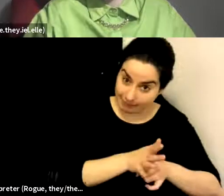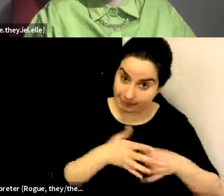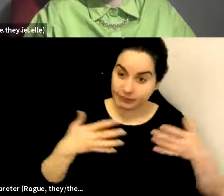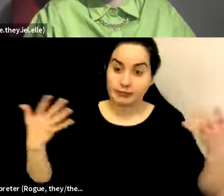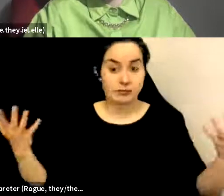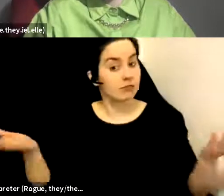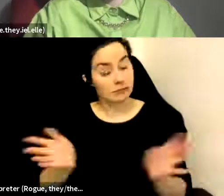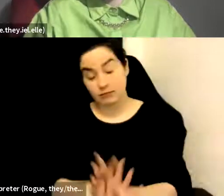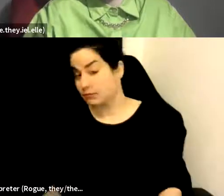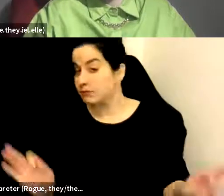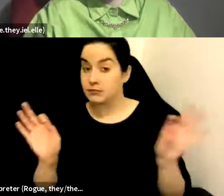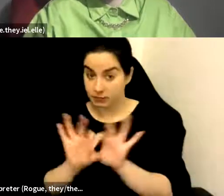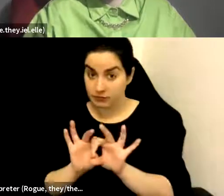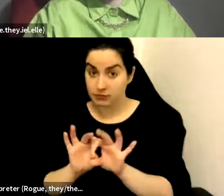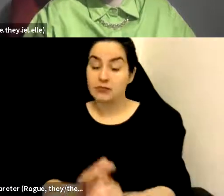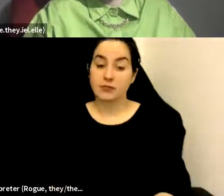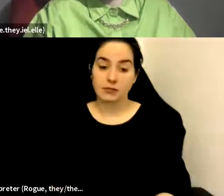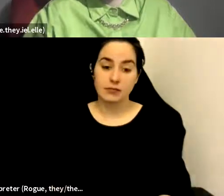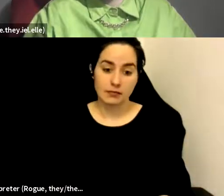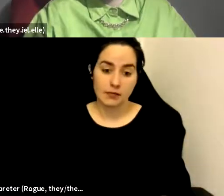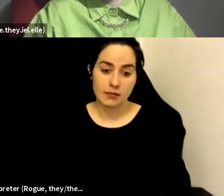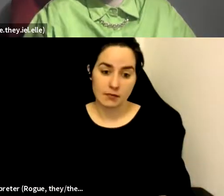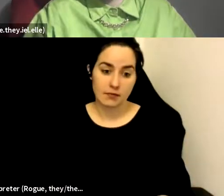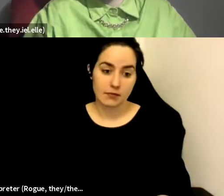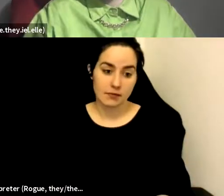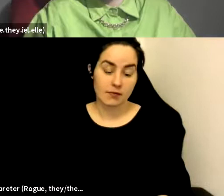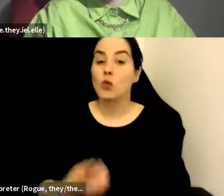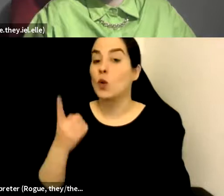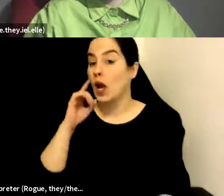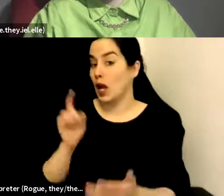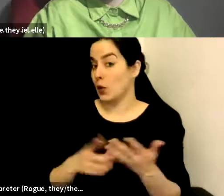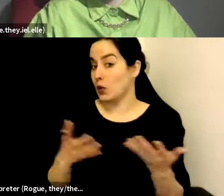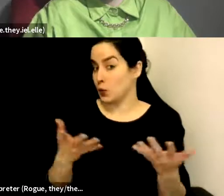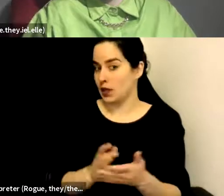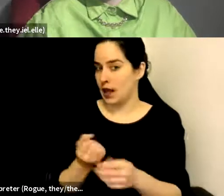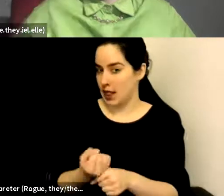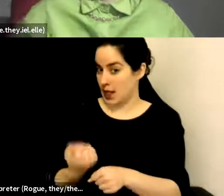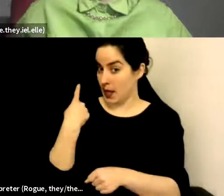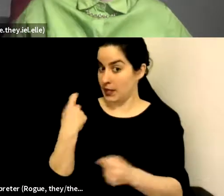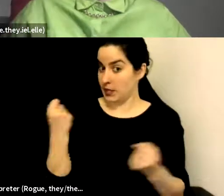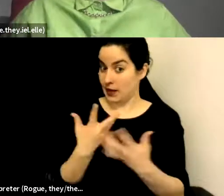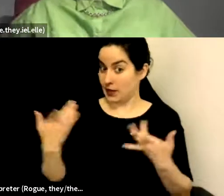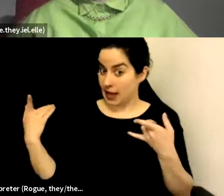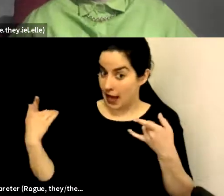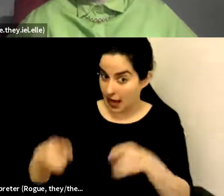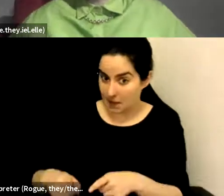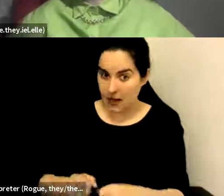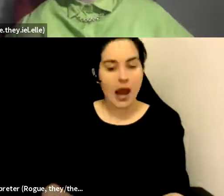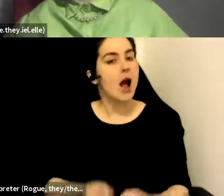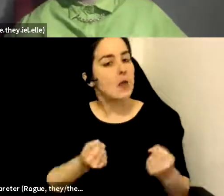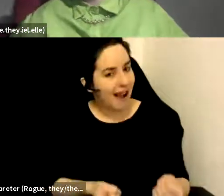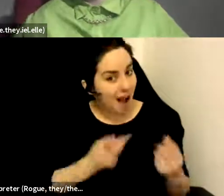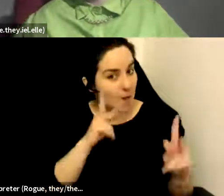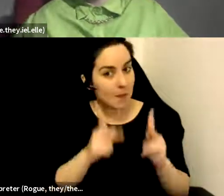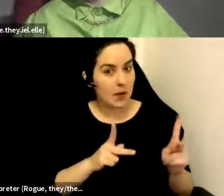it's important. And one of the things I noticed when everything happened last year was how many people started turning to the land, was how